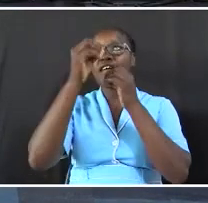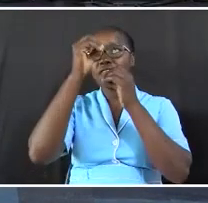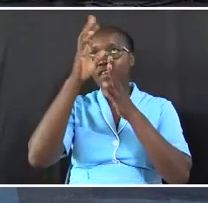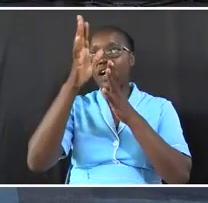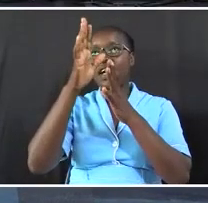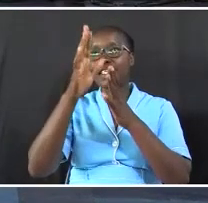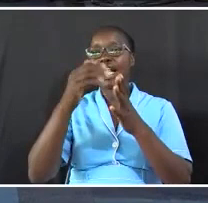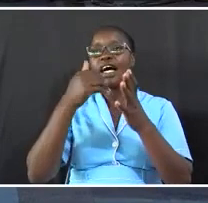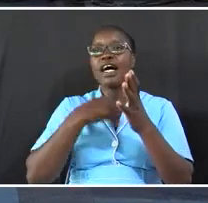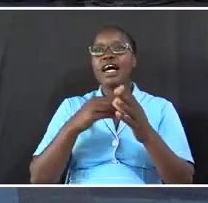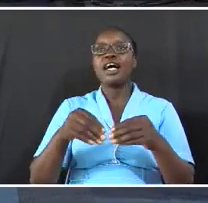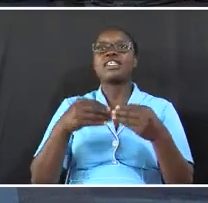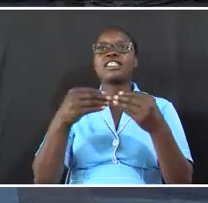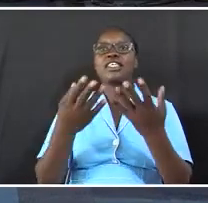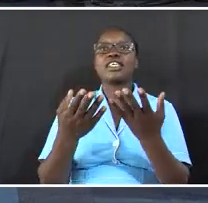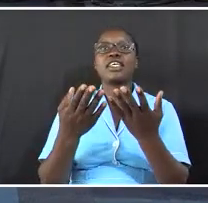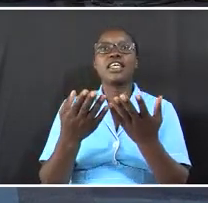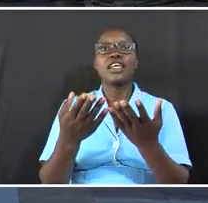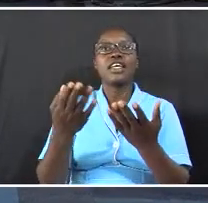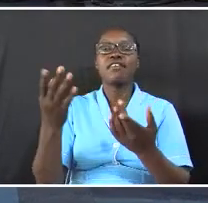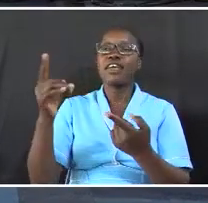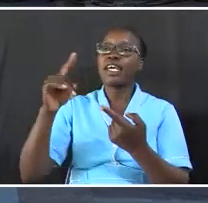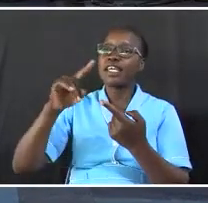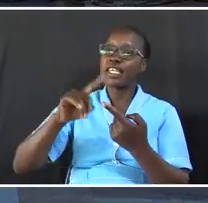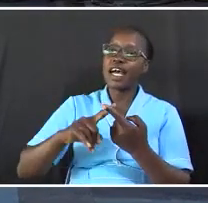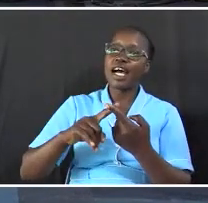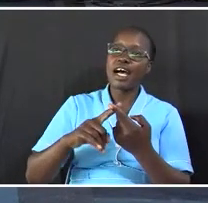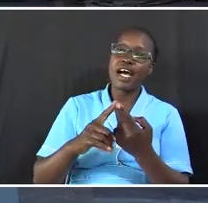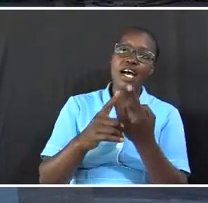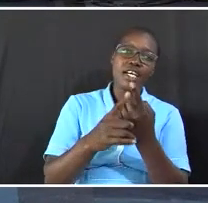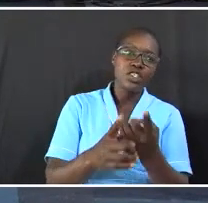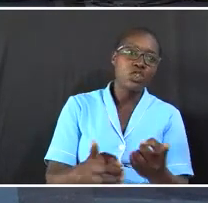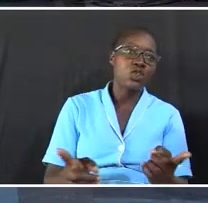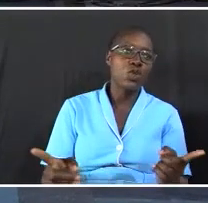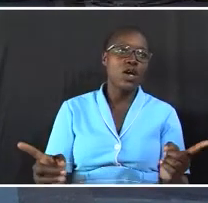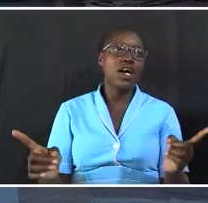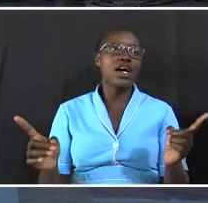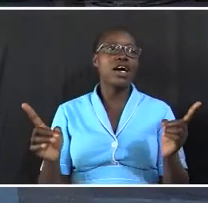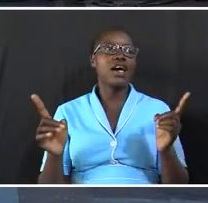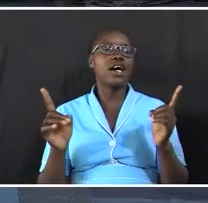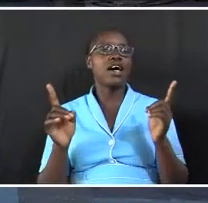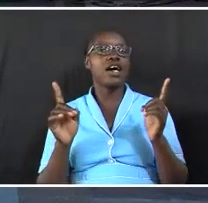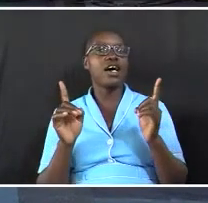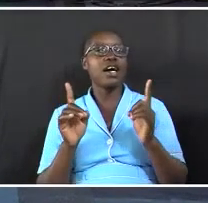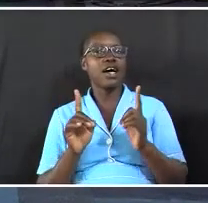the Father has given unto